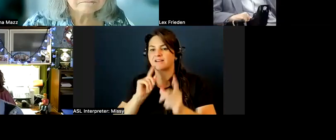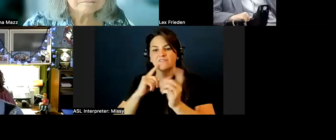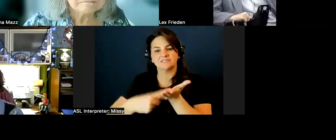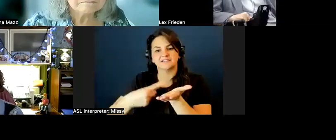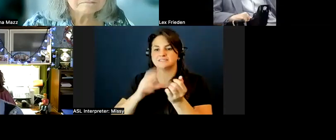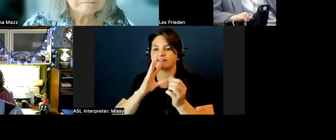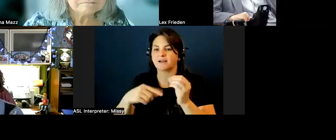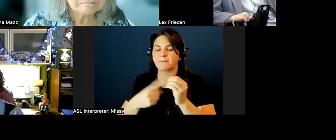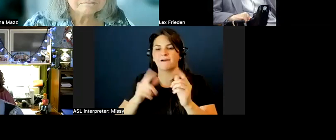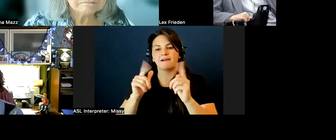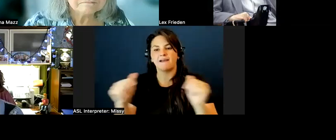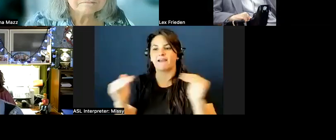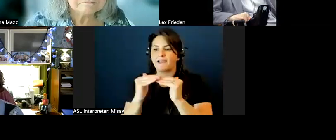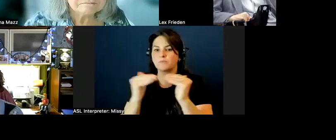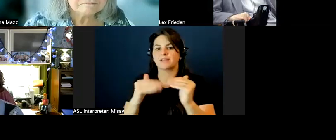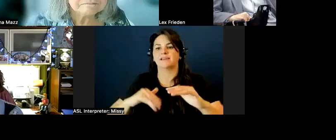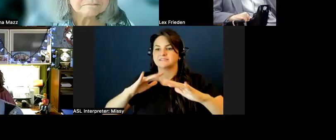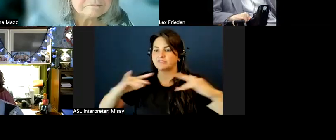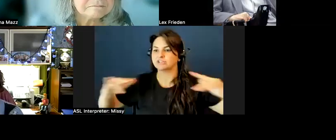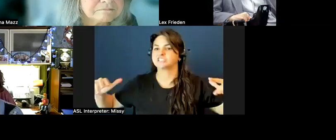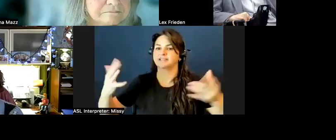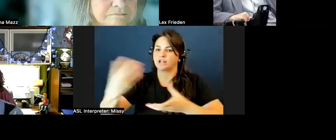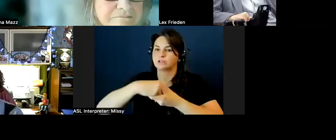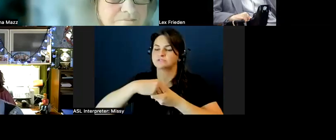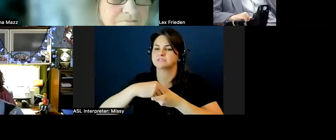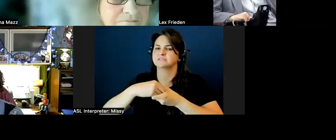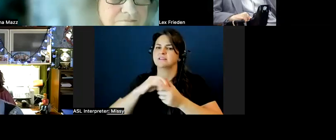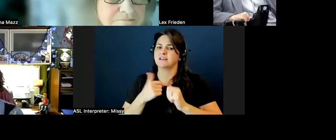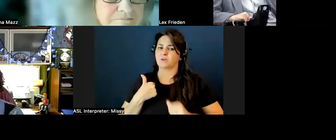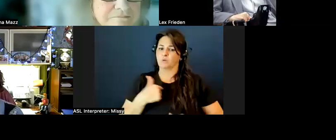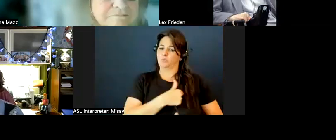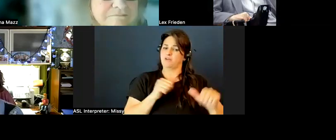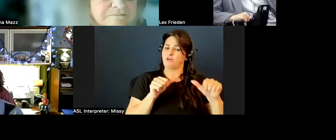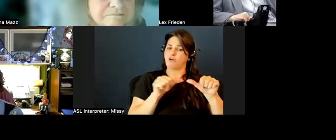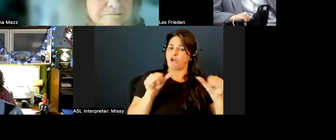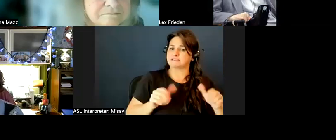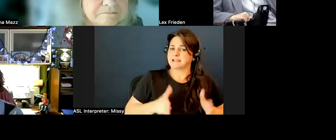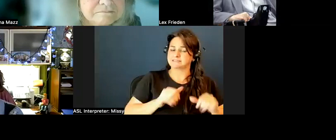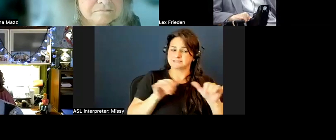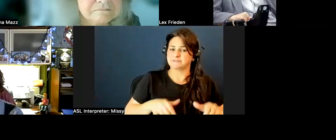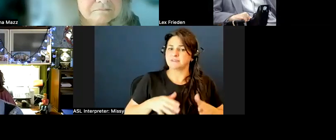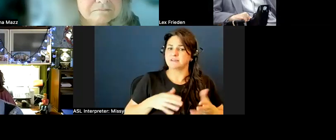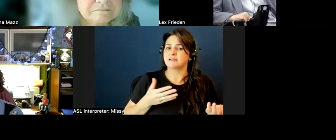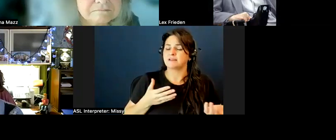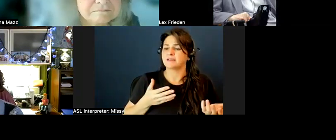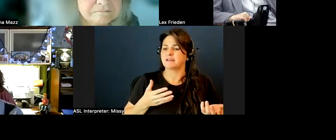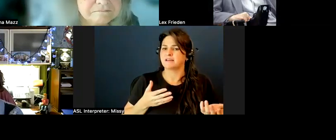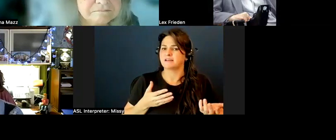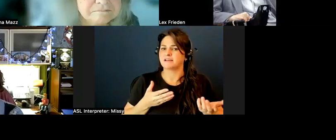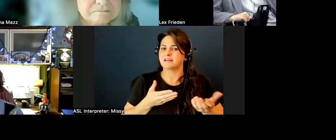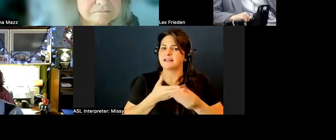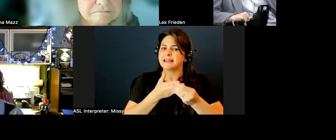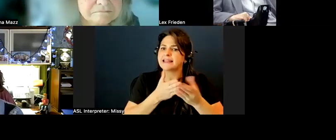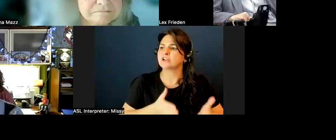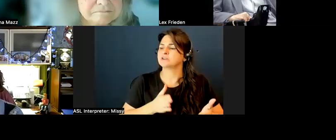and diversity and inclusion. So how can we as architects and thought leaders,